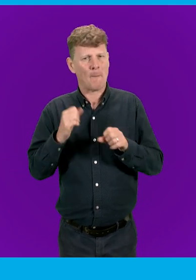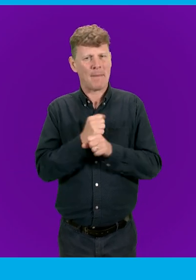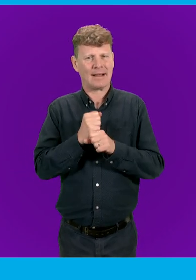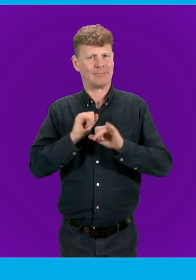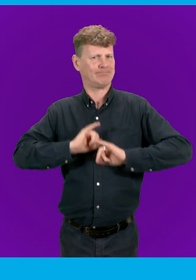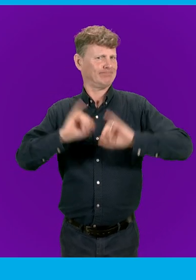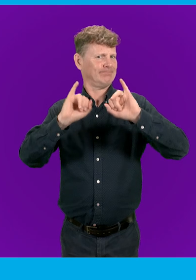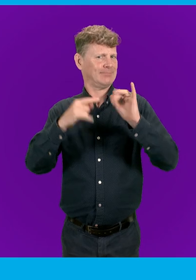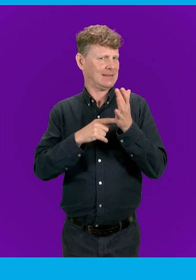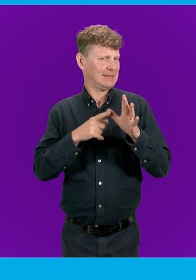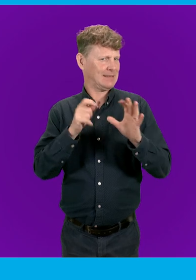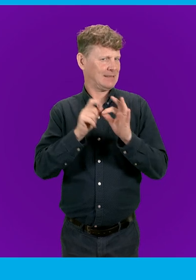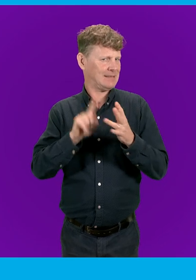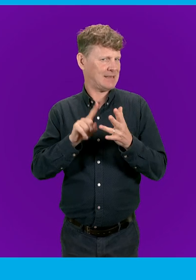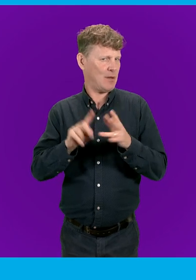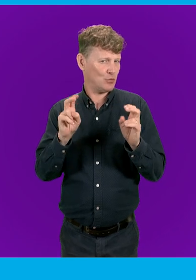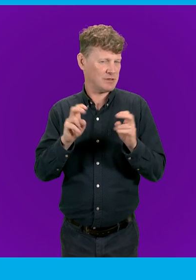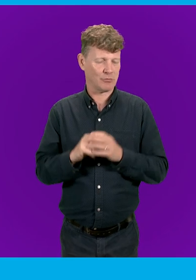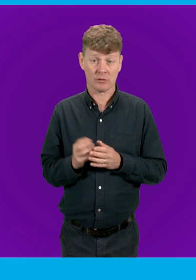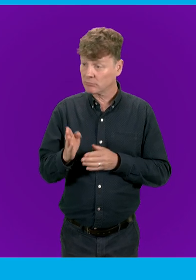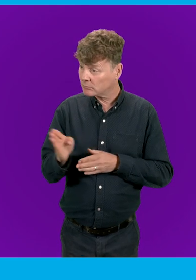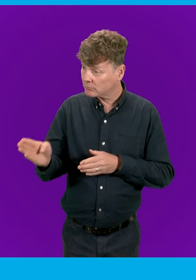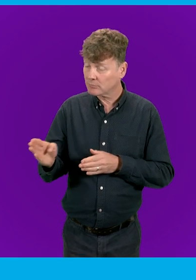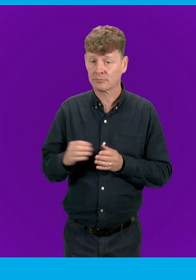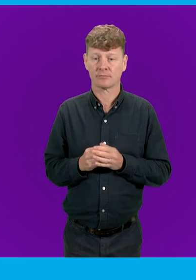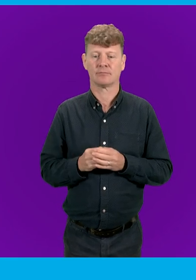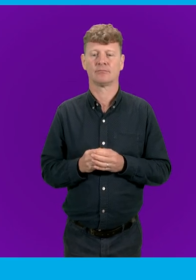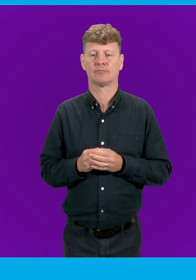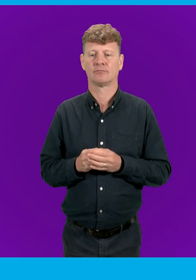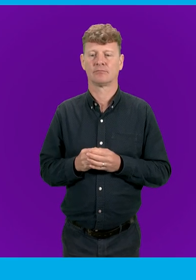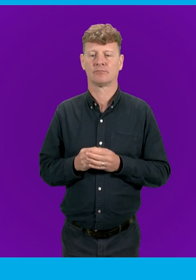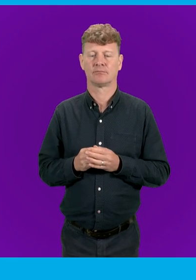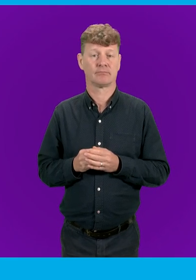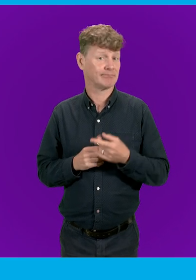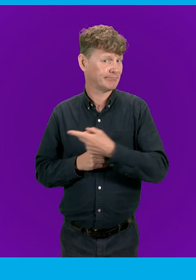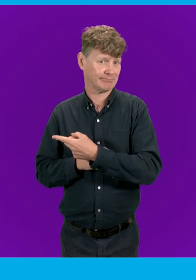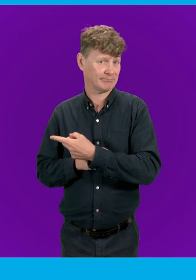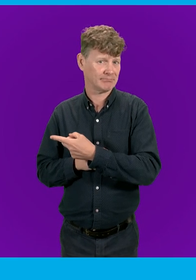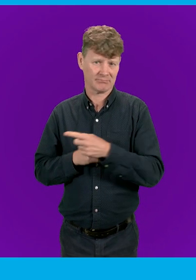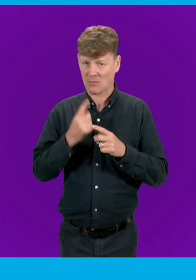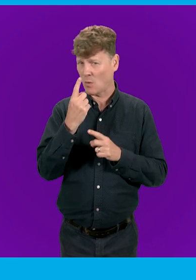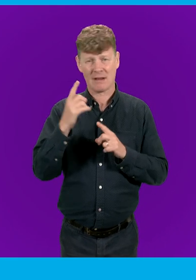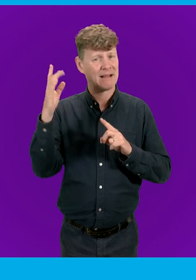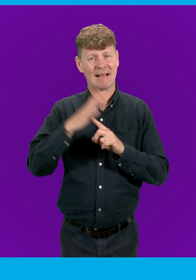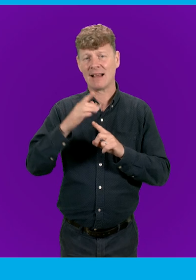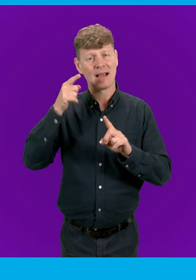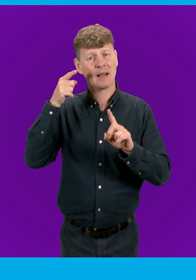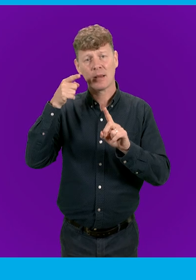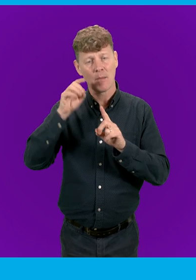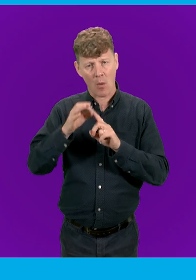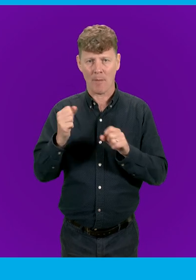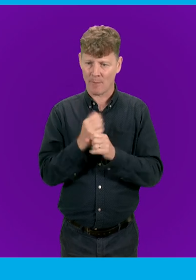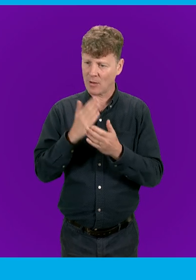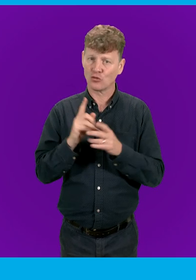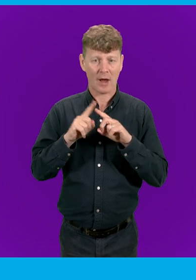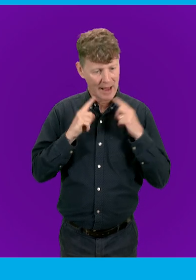subject. Okay. Yeah, I think that is one of the key points, is just making sure that everyone feels